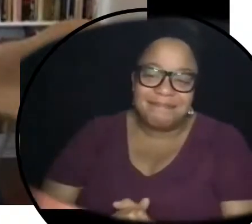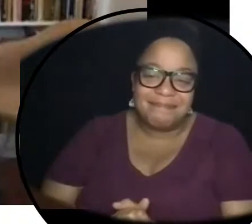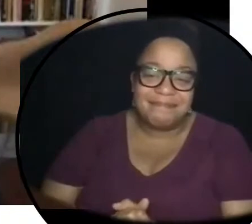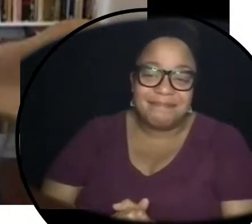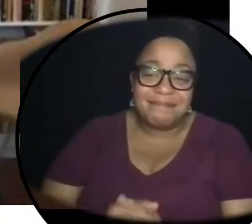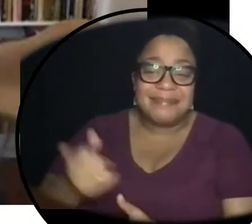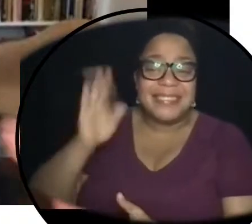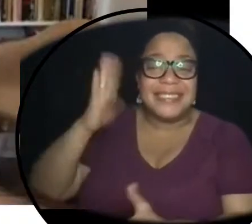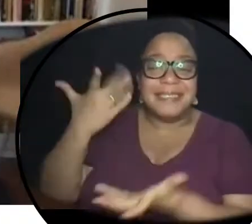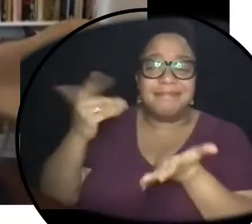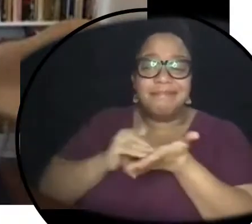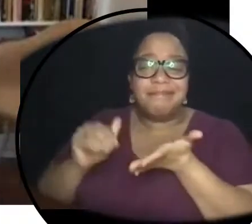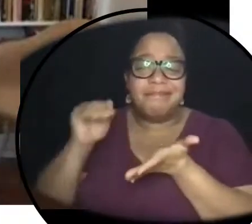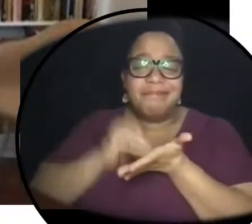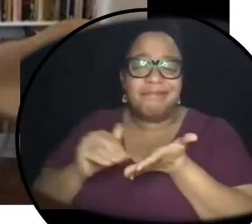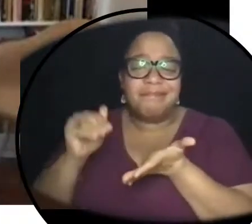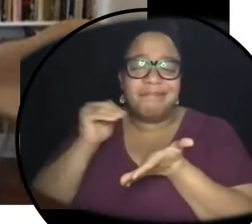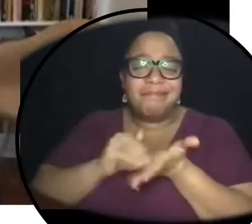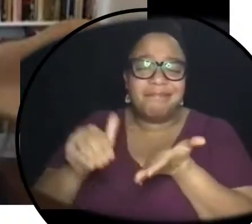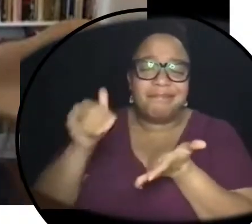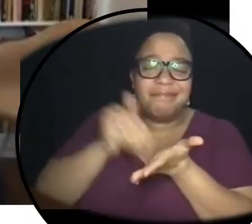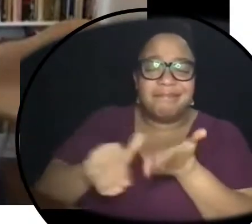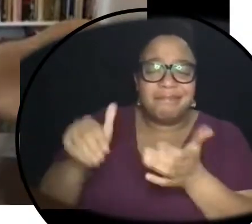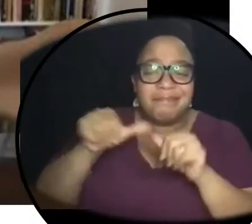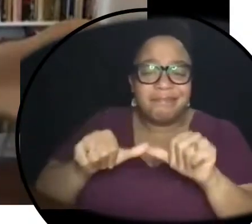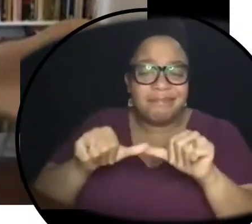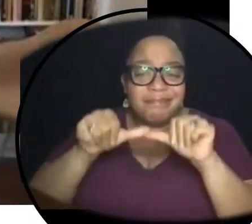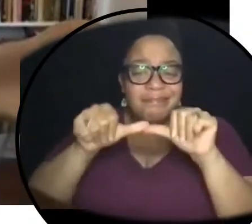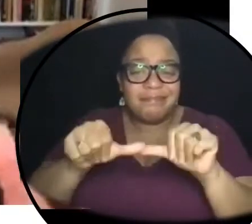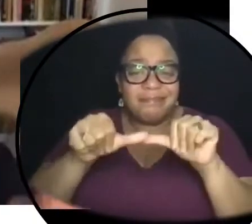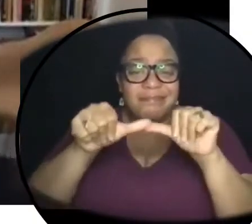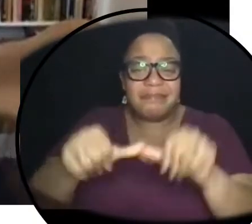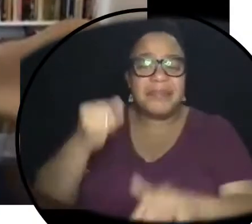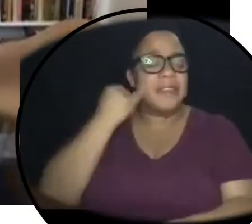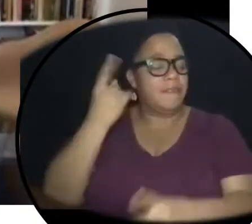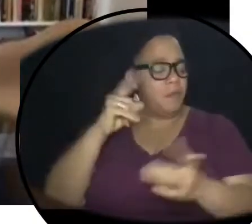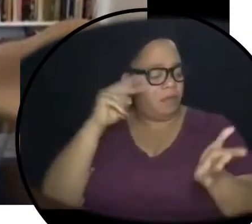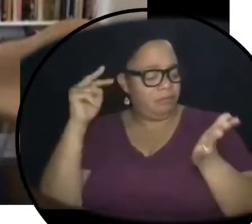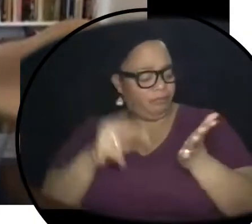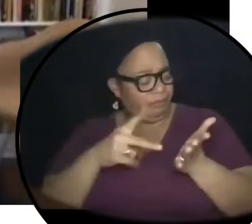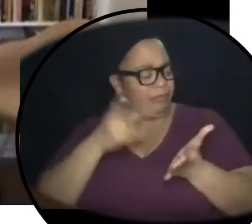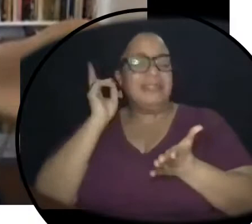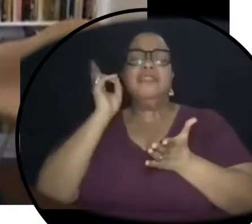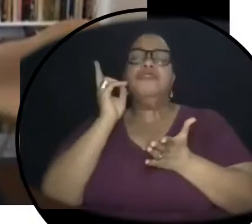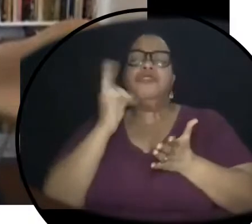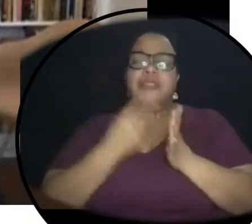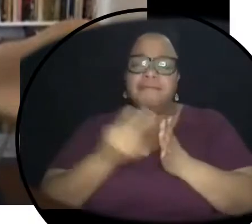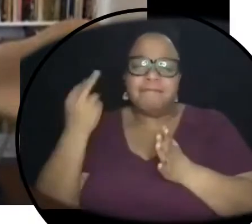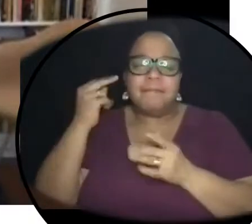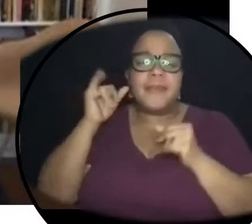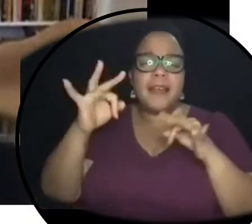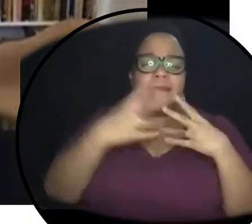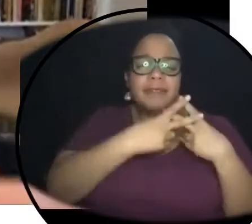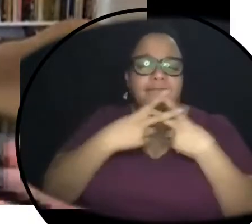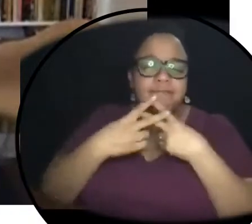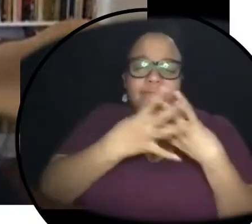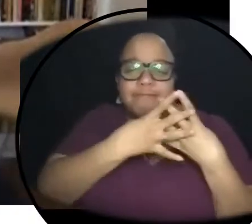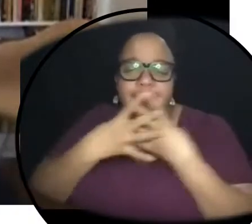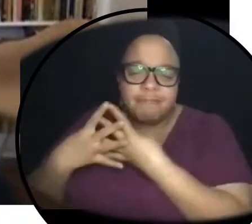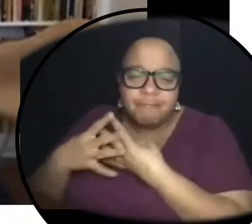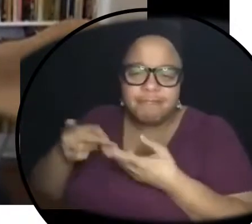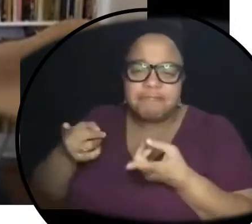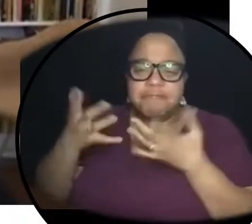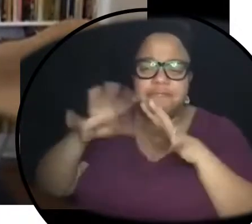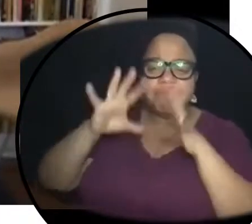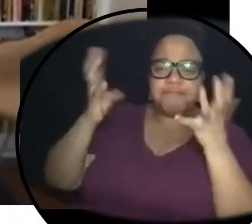for reforms have constituted a central element of the history of these institutions. And as